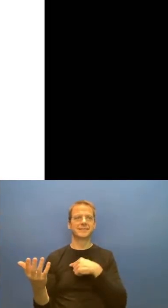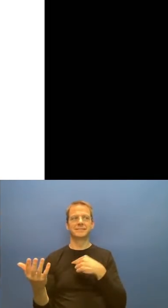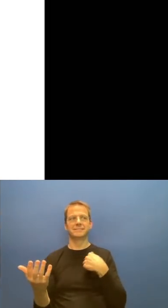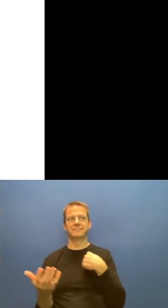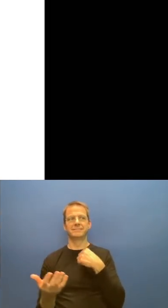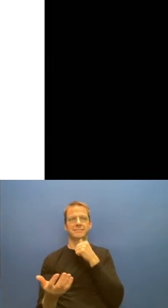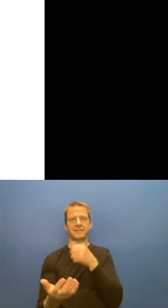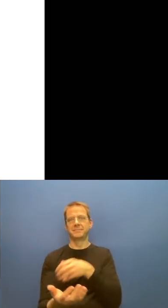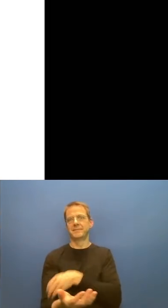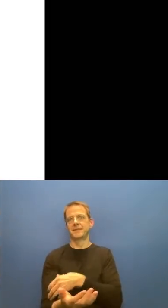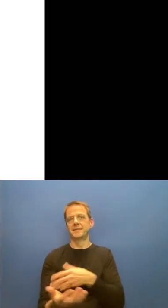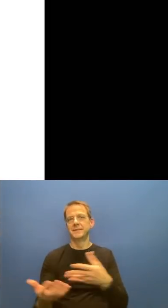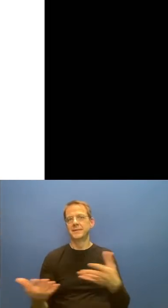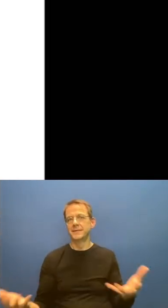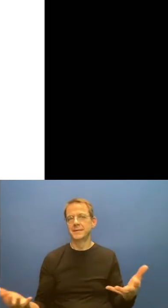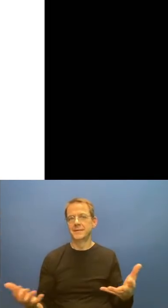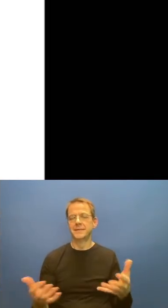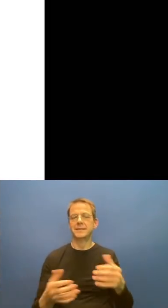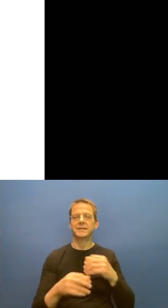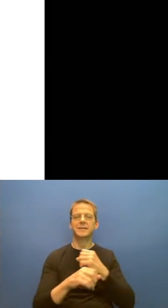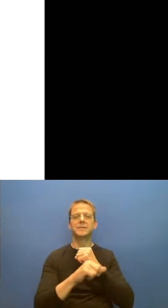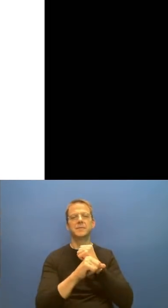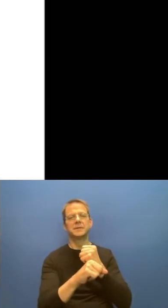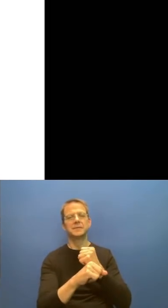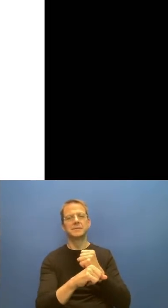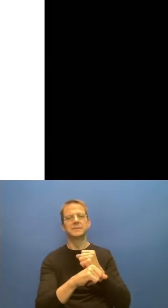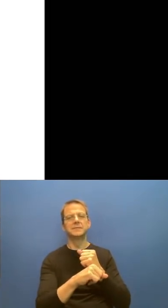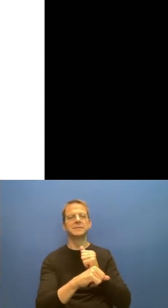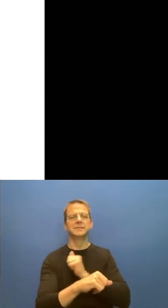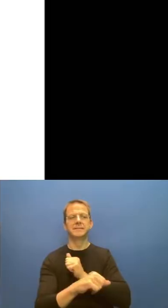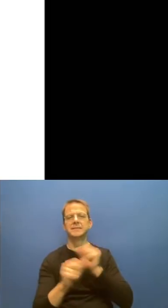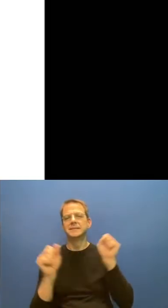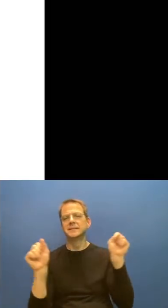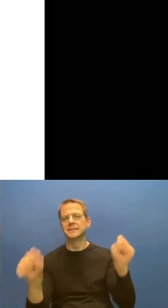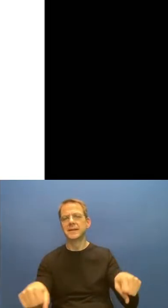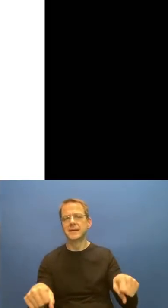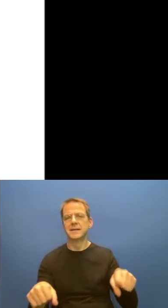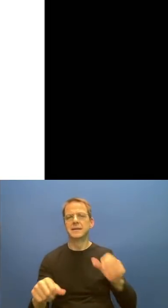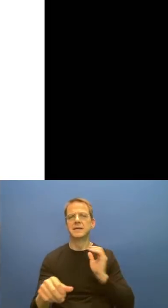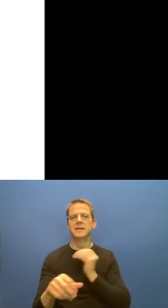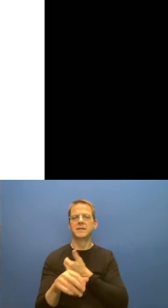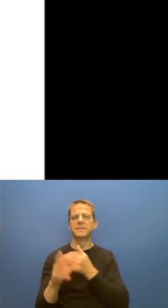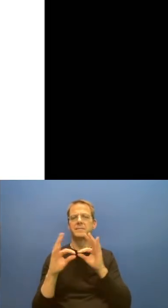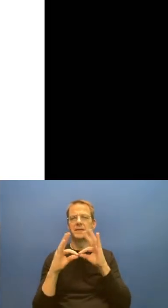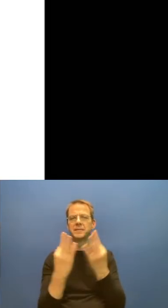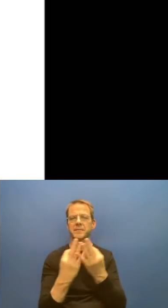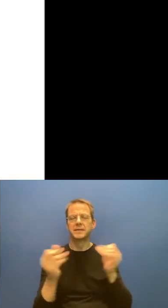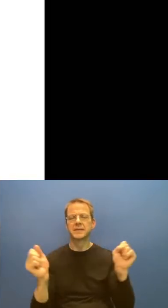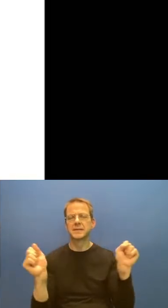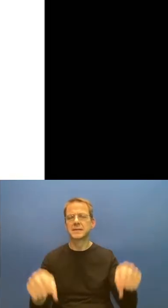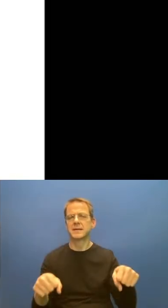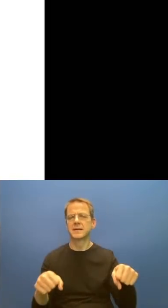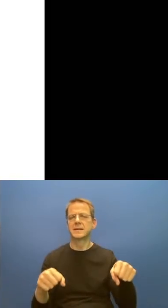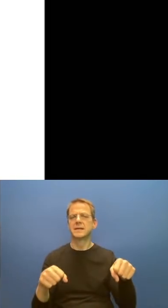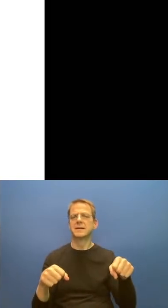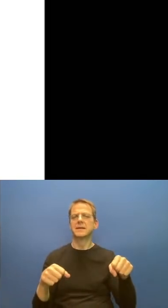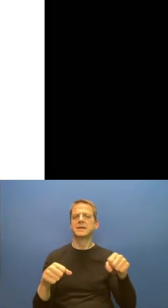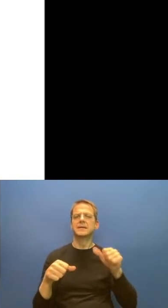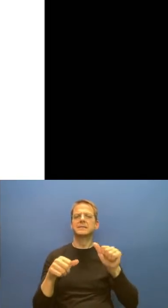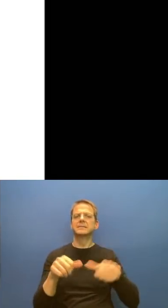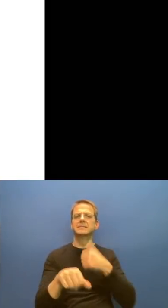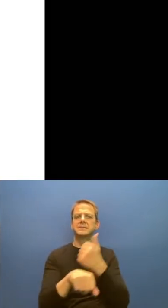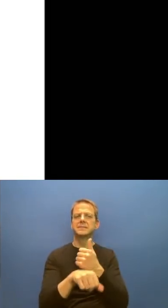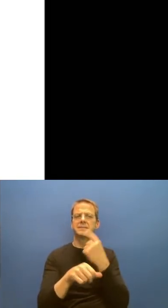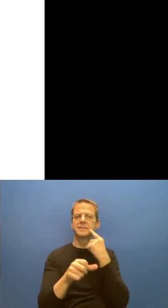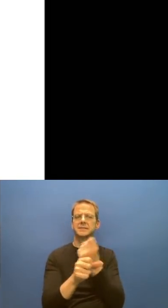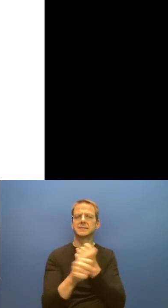ones, and we can make our holidays safer. So there are simple things that we can do. There are airborne precautions, vaccinations, and